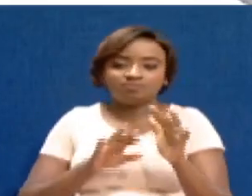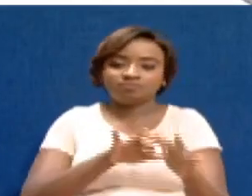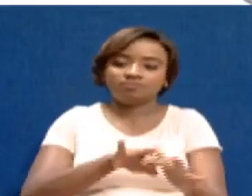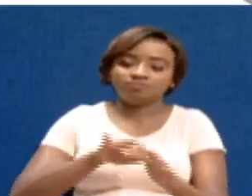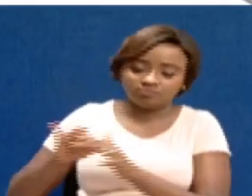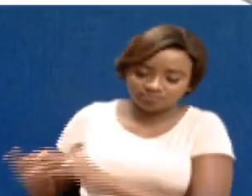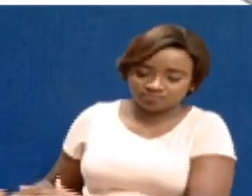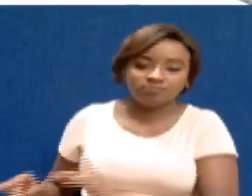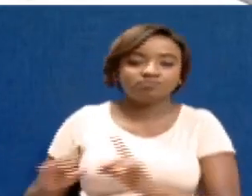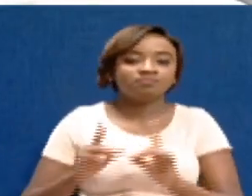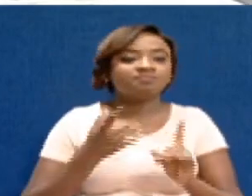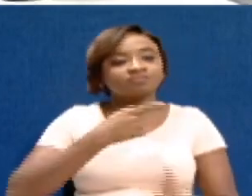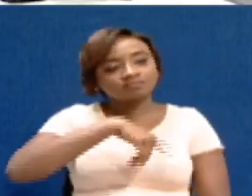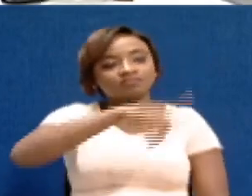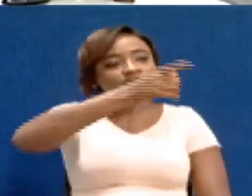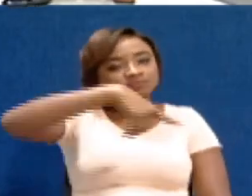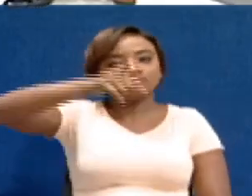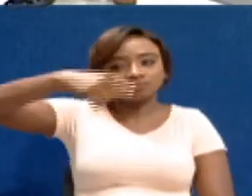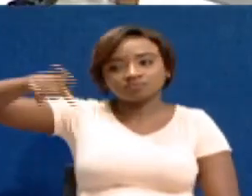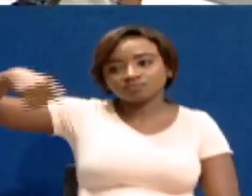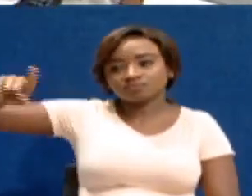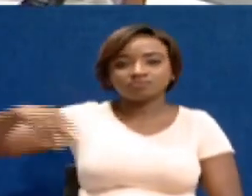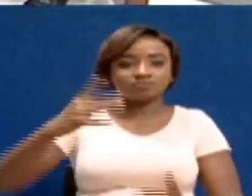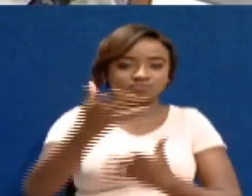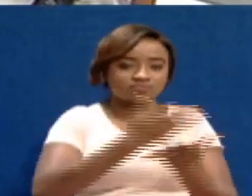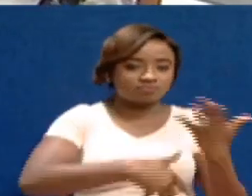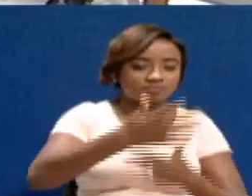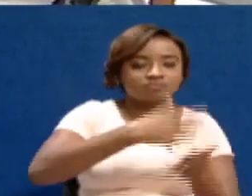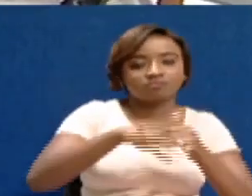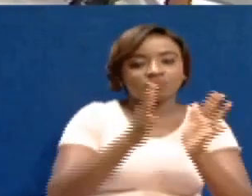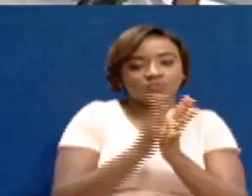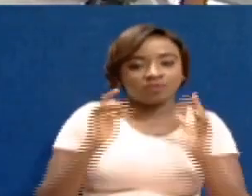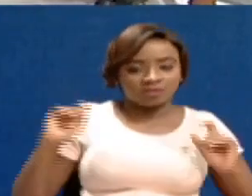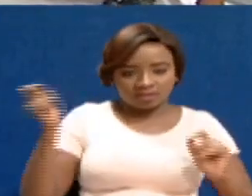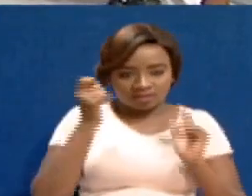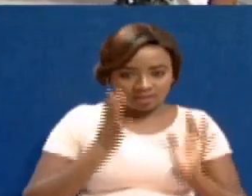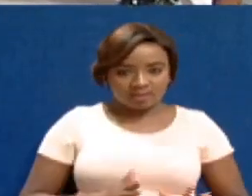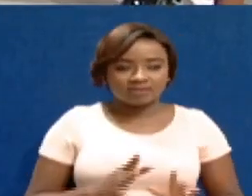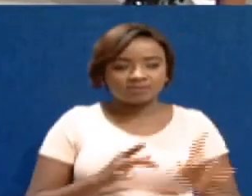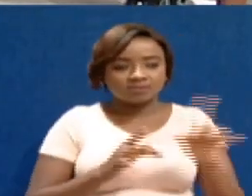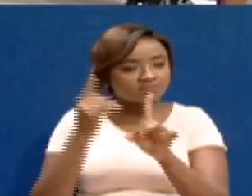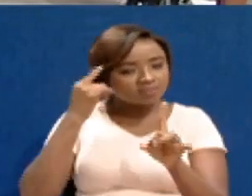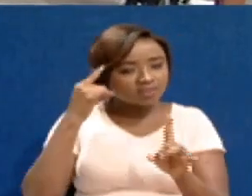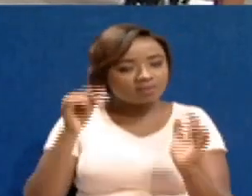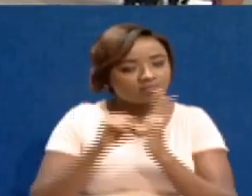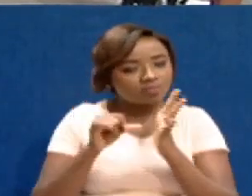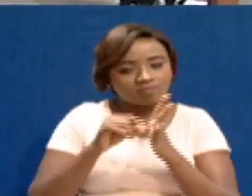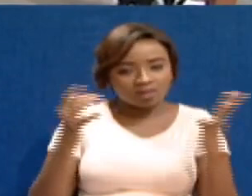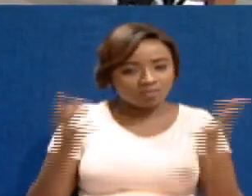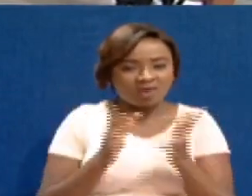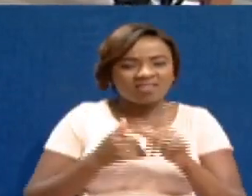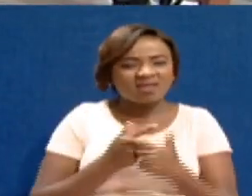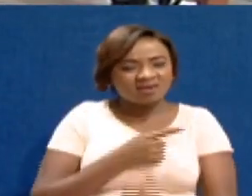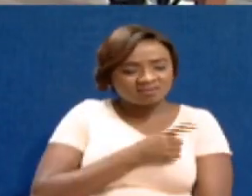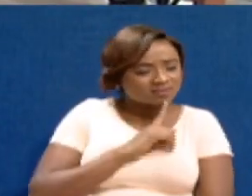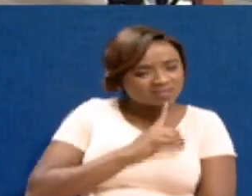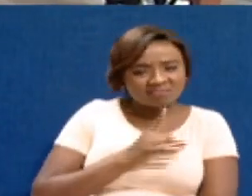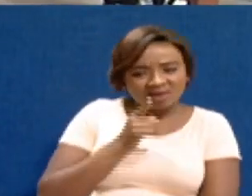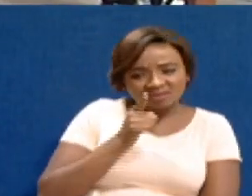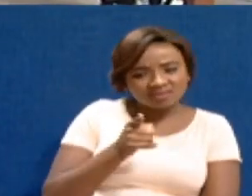the entire region of East Africa. You remember that they were not getting their oil in Uganda, in Rwanda,